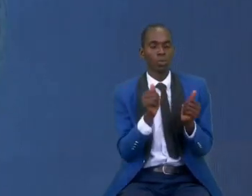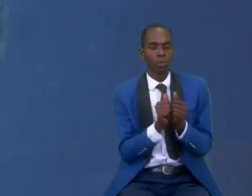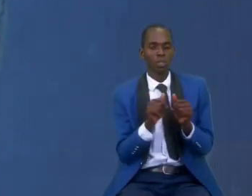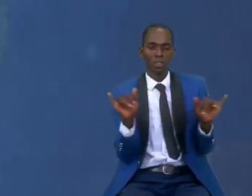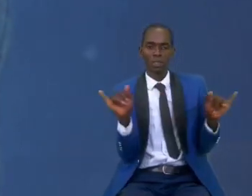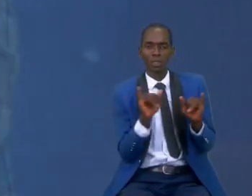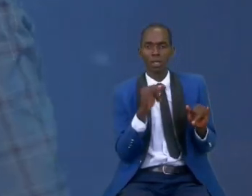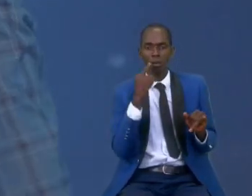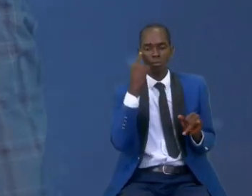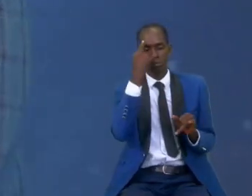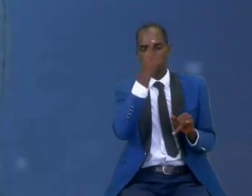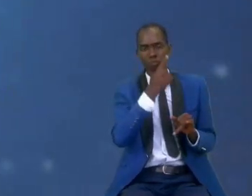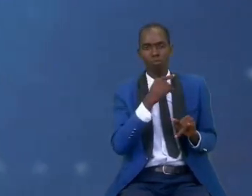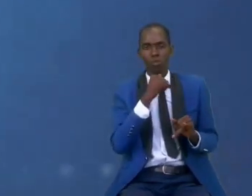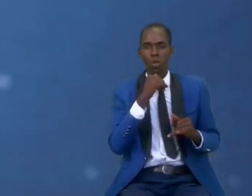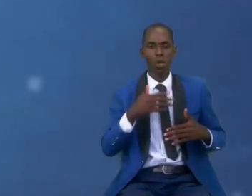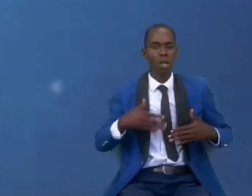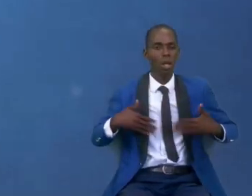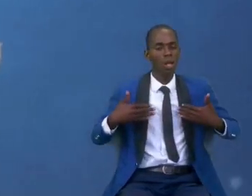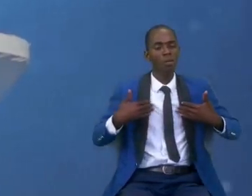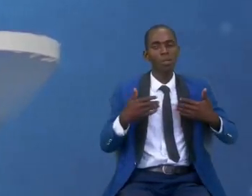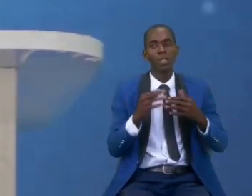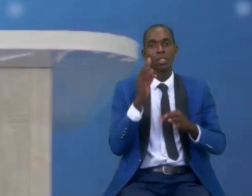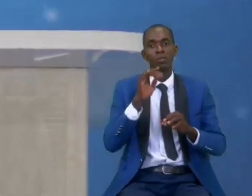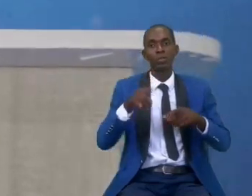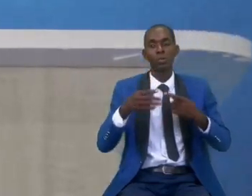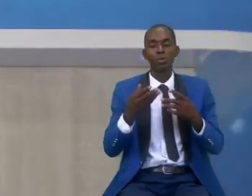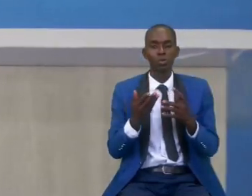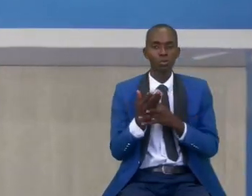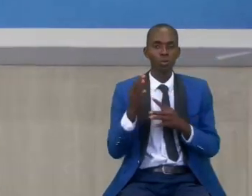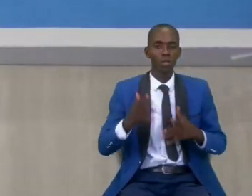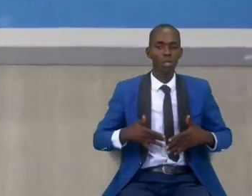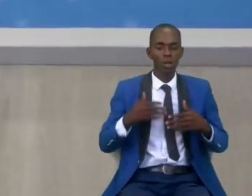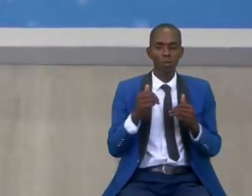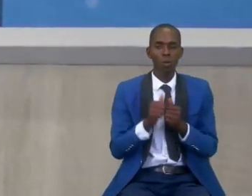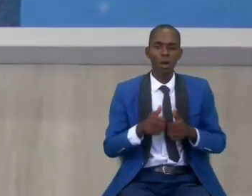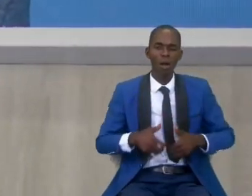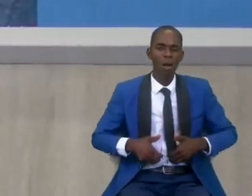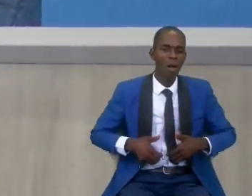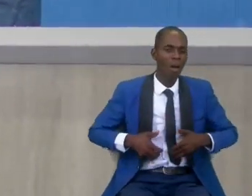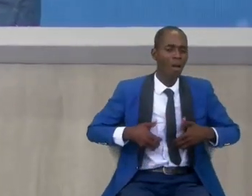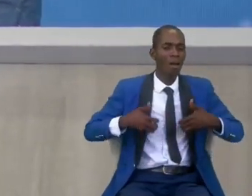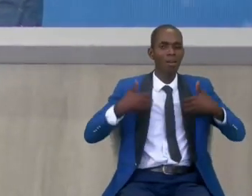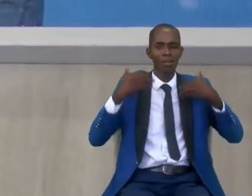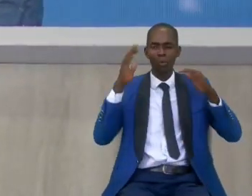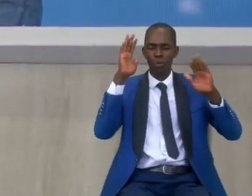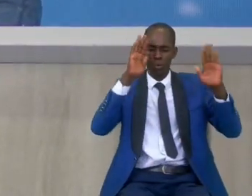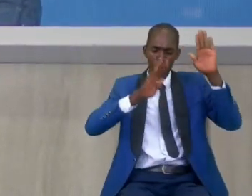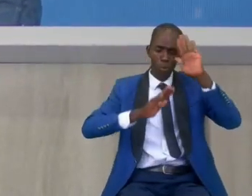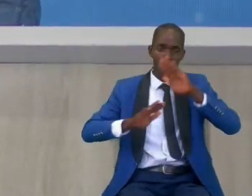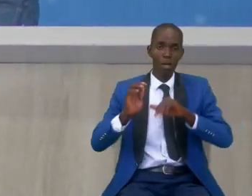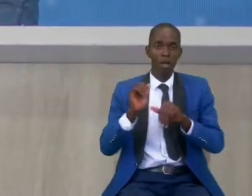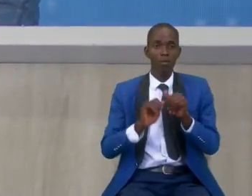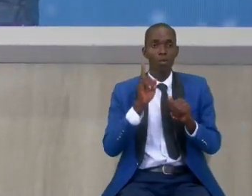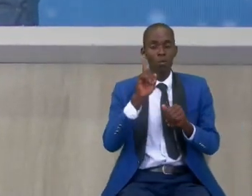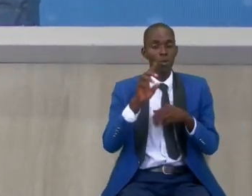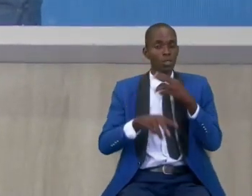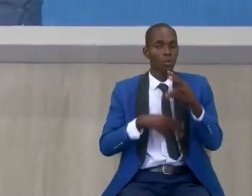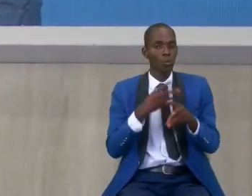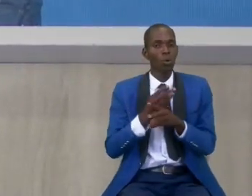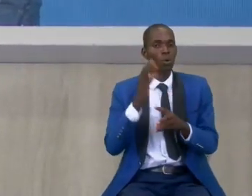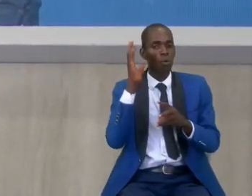anxious, furious, everyone in the world, that's how they will act to you. And you cannot enter any door, you cannot